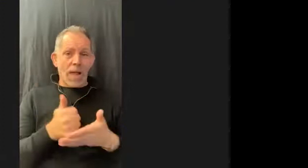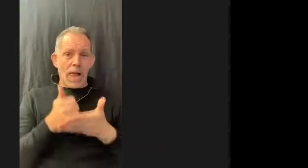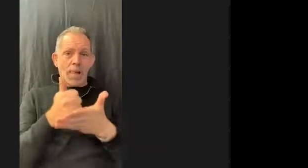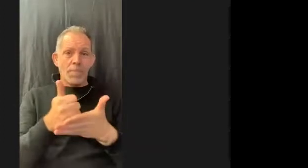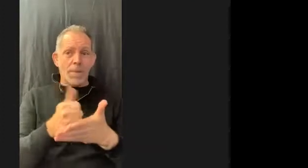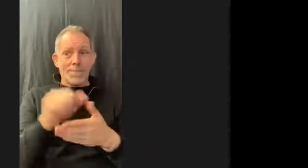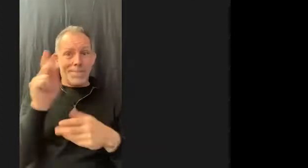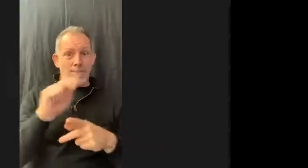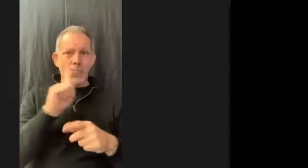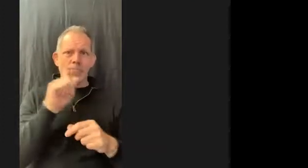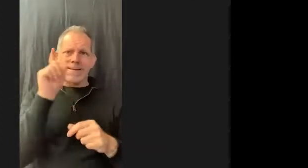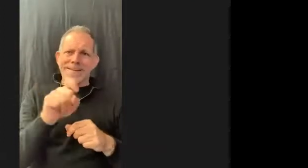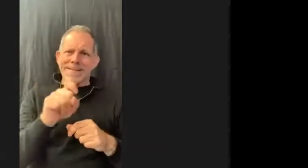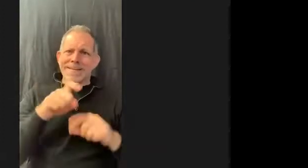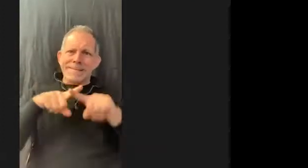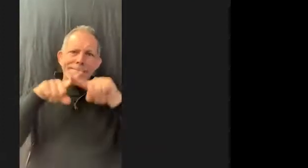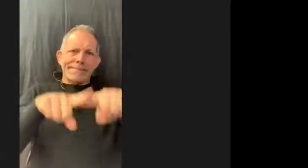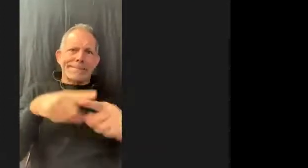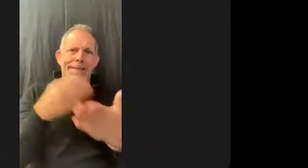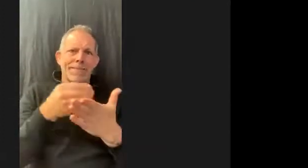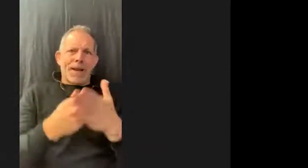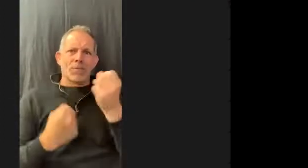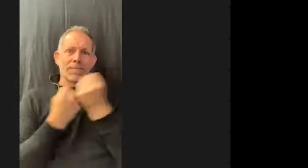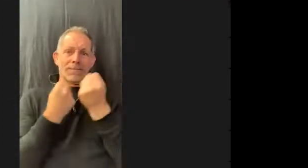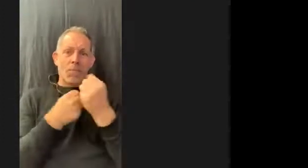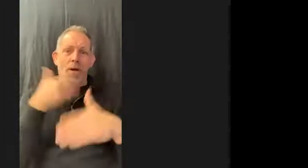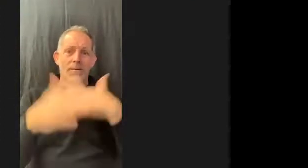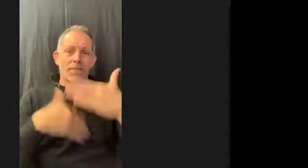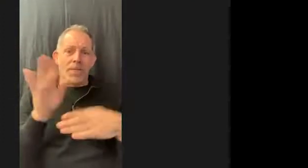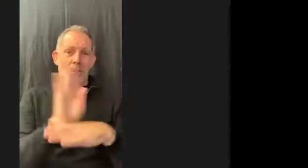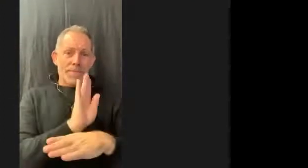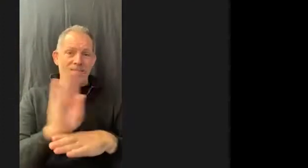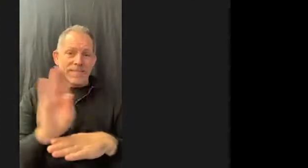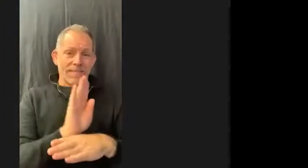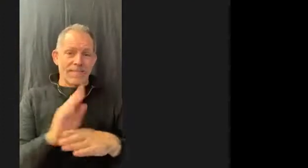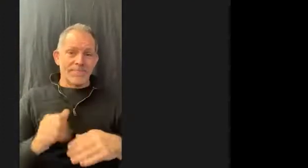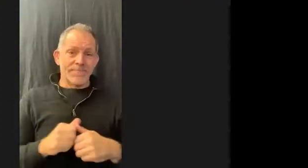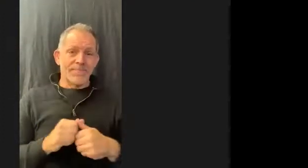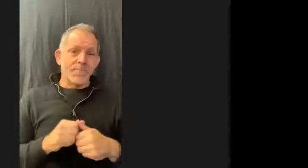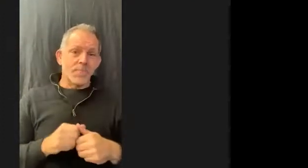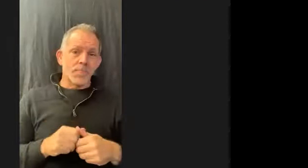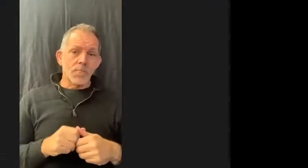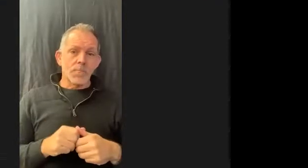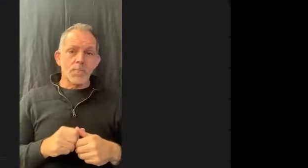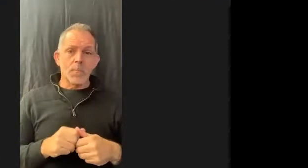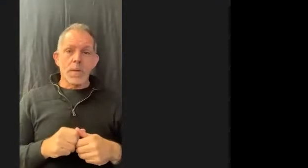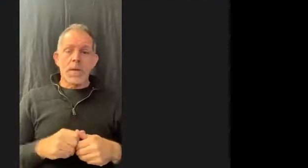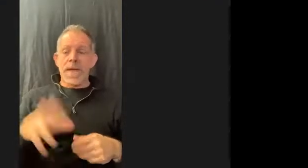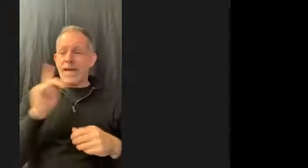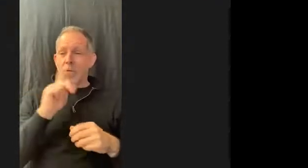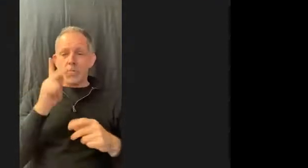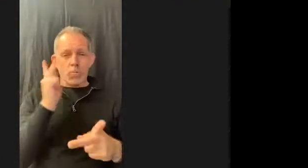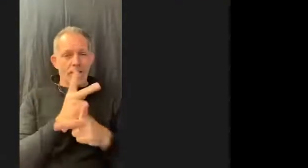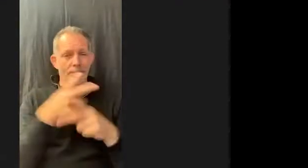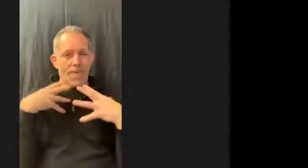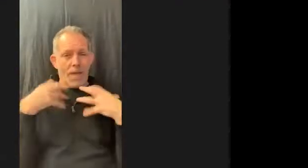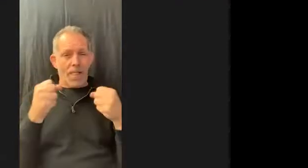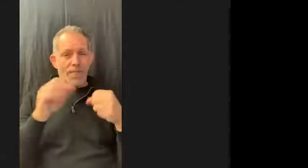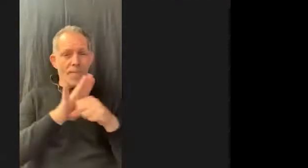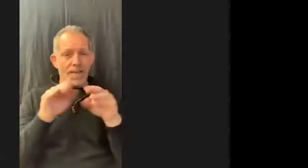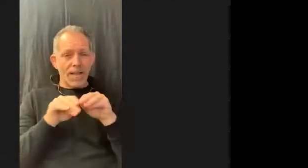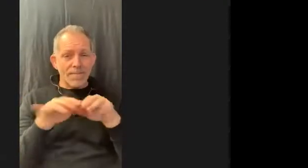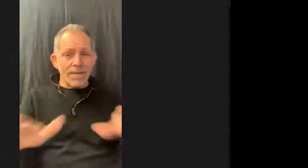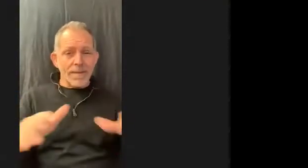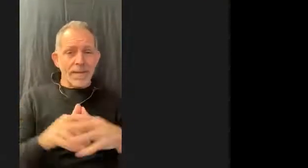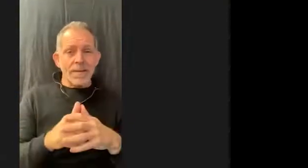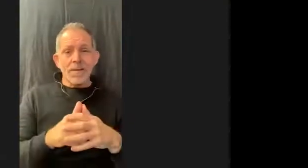can to help our community recover from the pandemic. A lot of businesses, families, and individuals have suffered through this, and